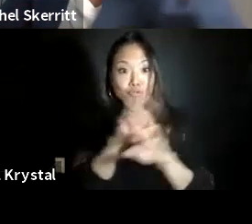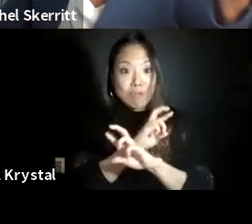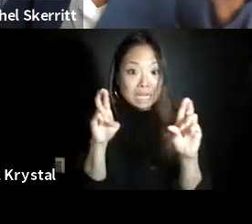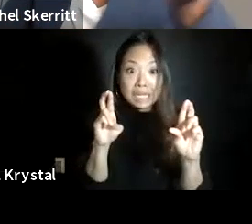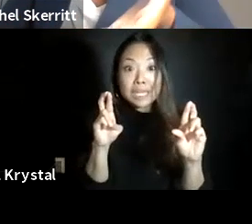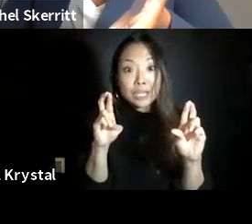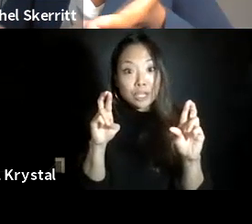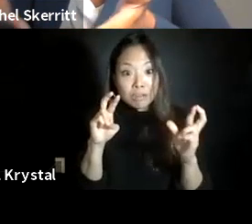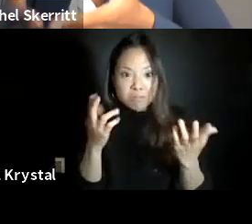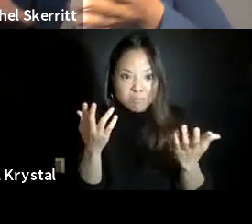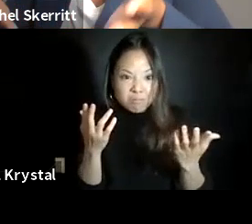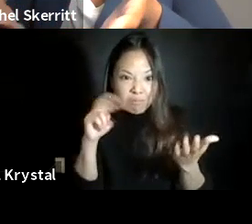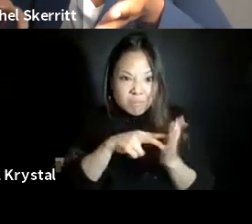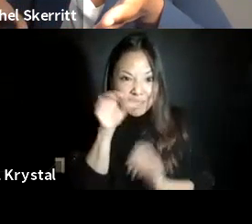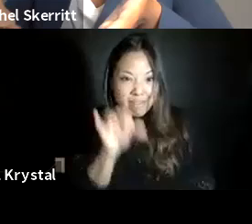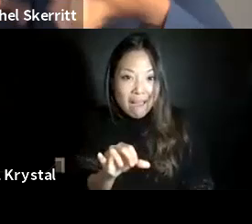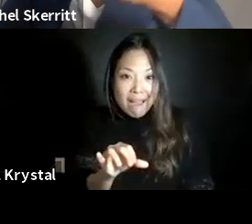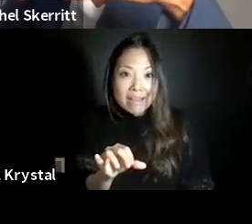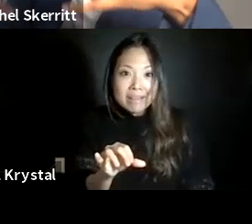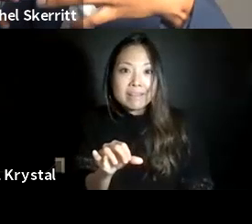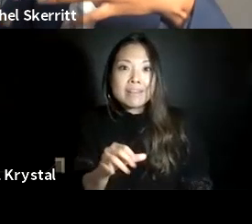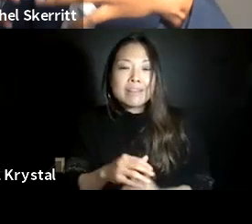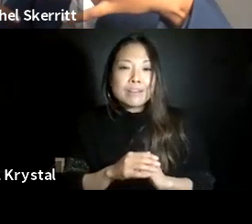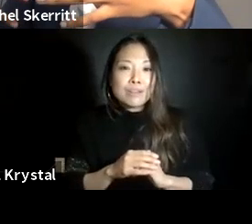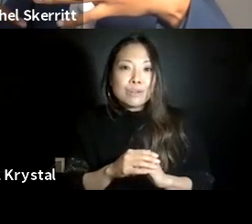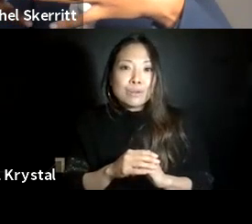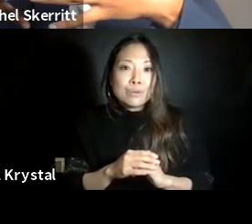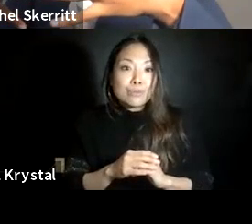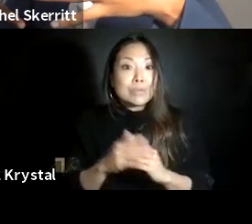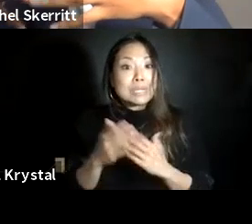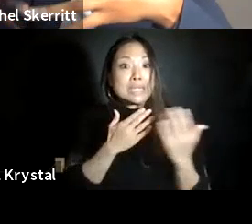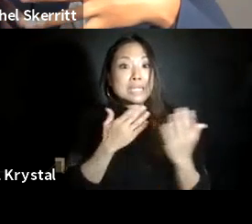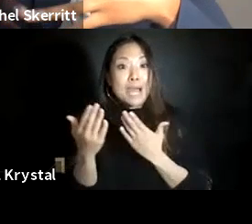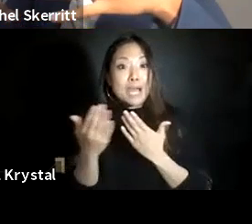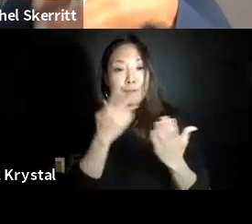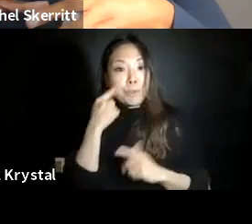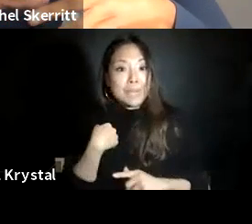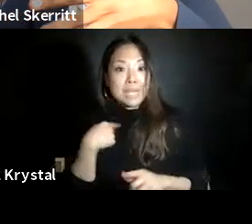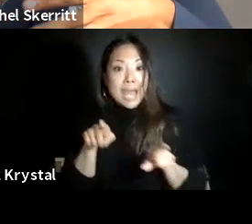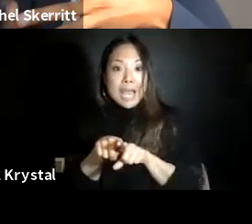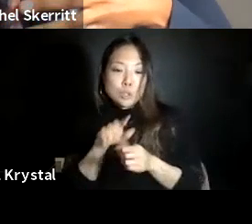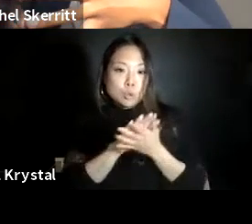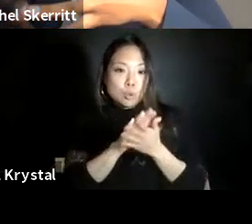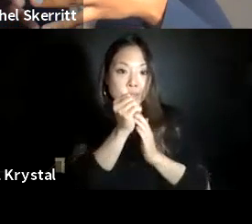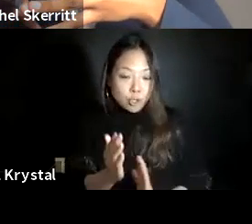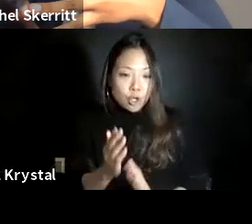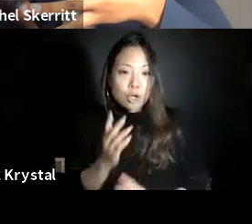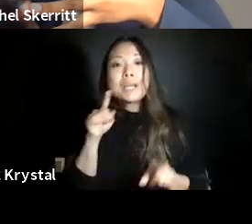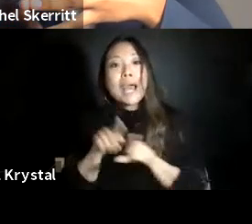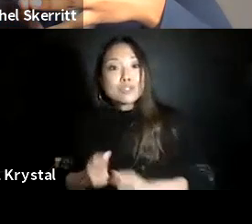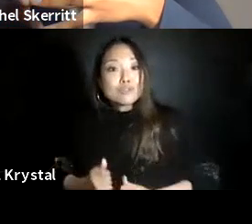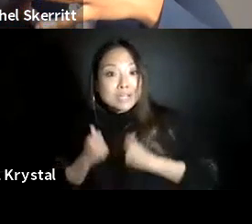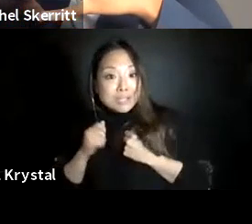There, you know, it doesn't matter to me as a school leader, but as a resident of Boston and